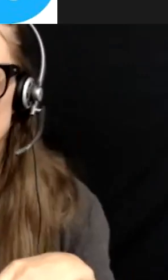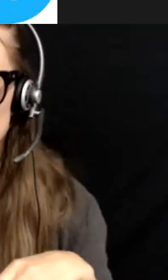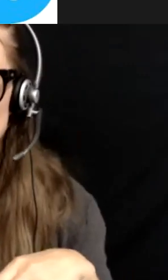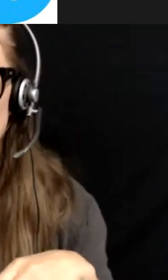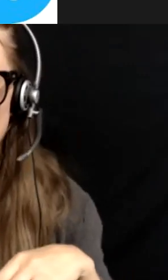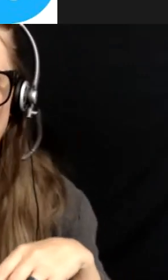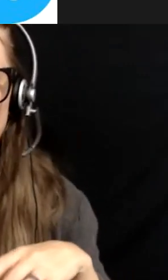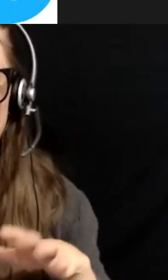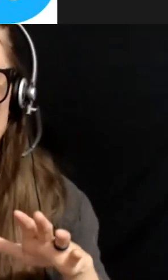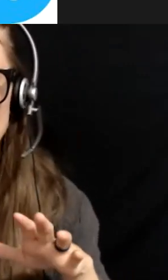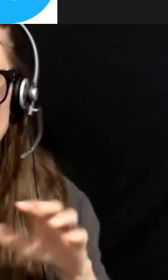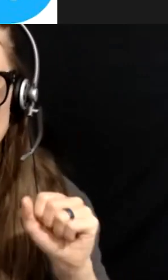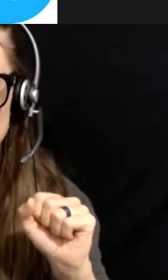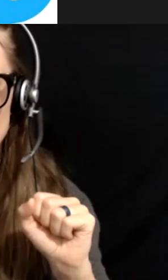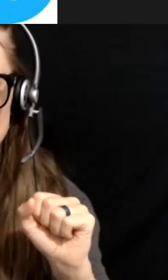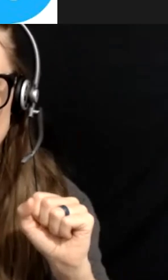share screen.